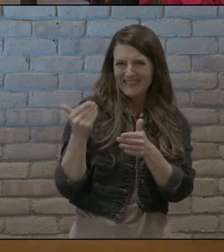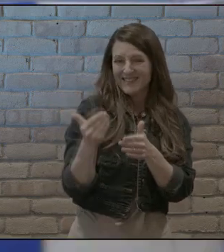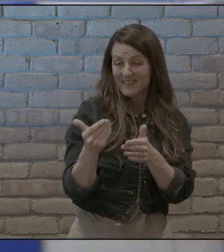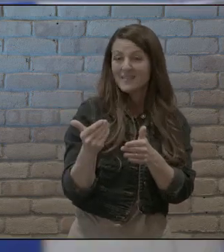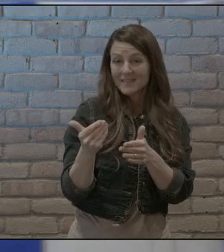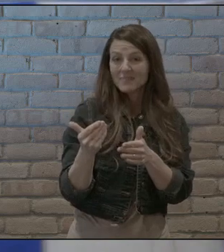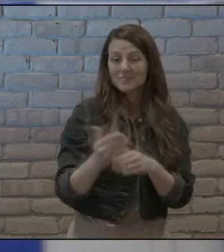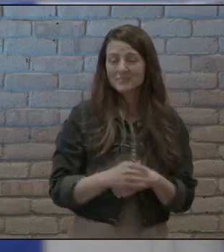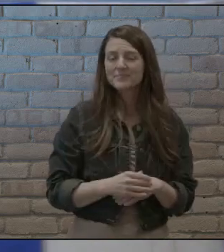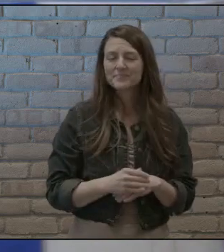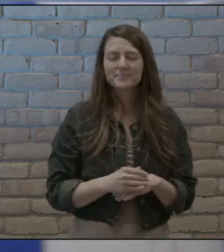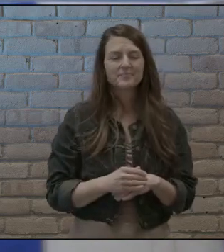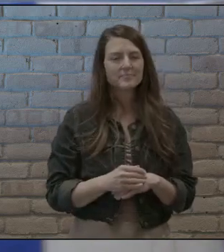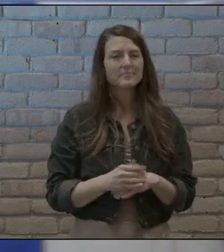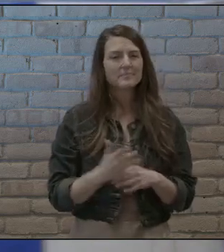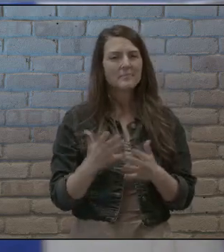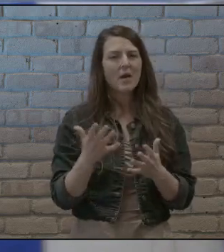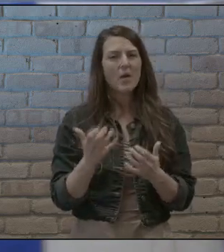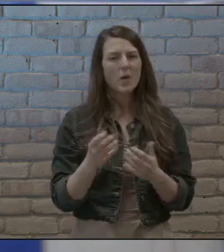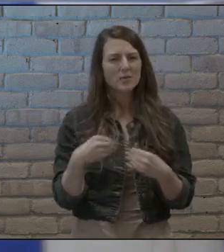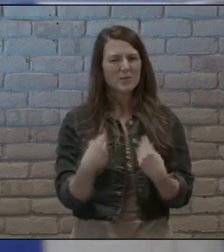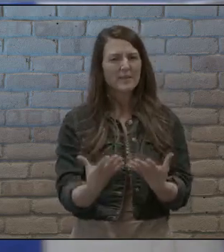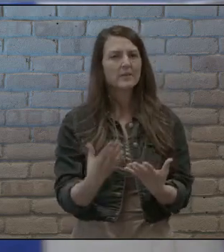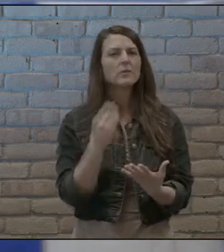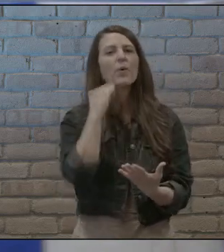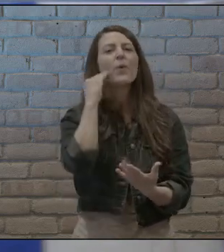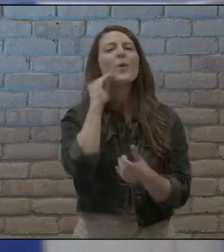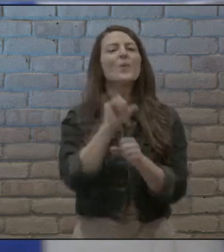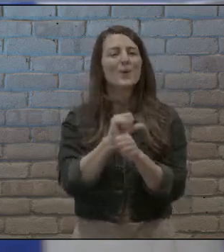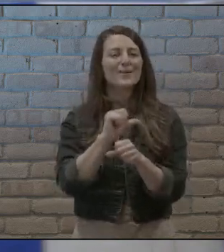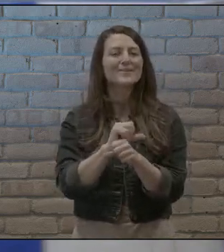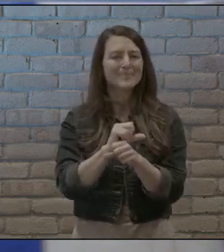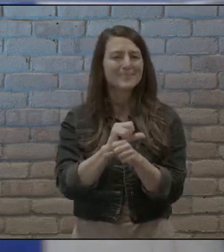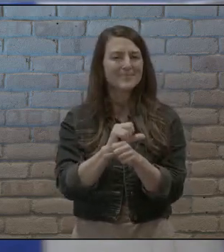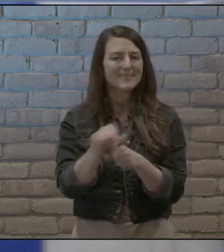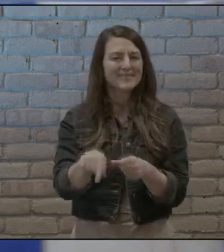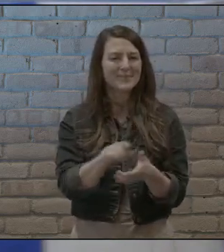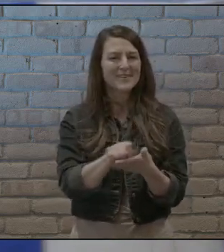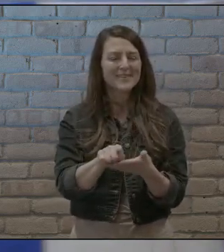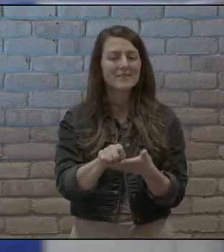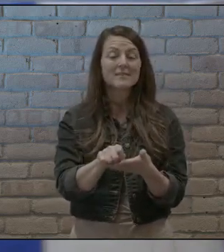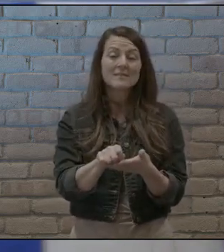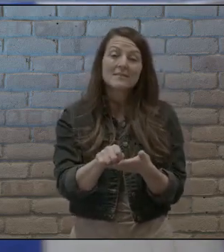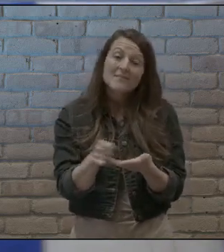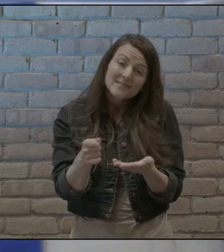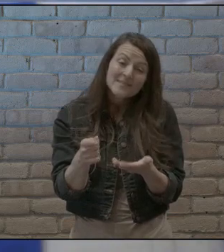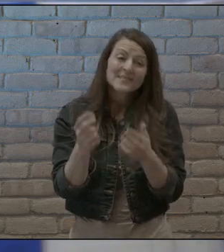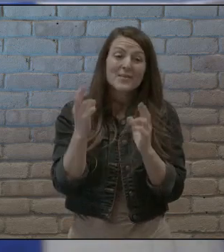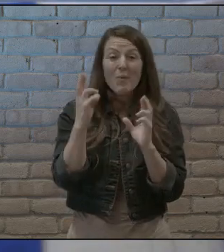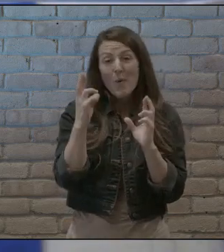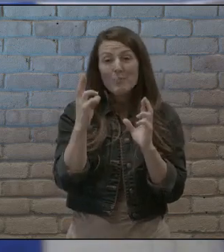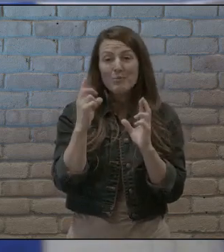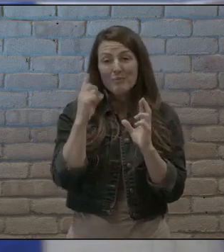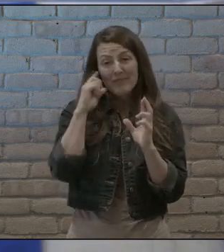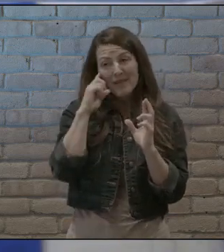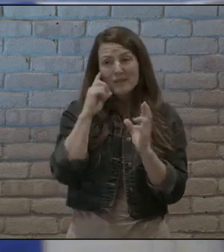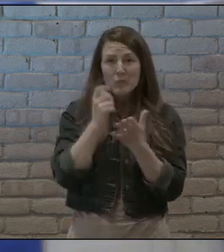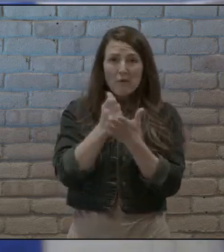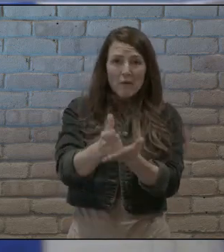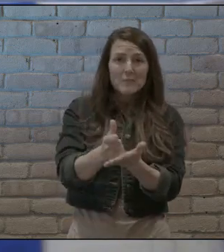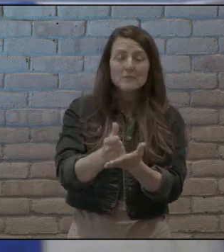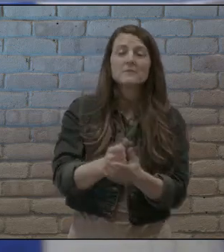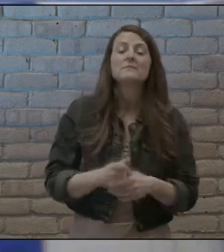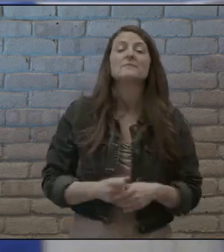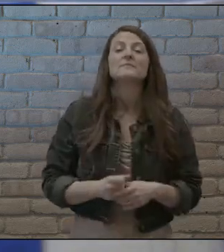the corner, I want to give you a homework assignment this week. And hopefully you'll find it helpful. And the homework is